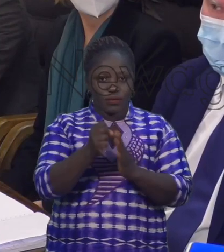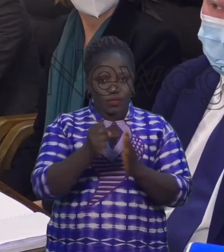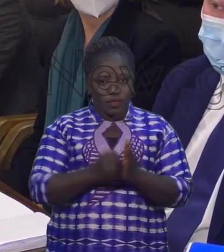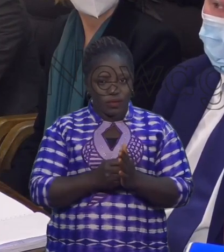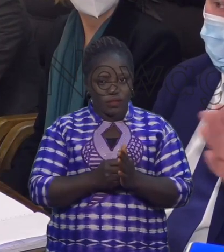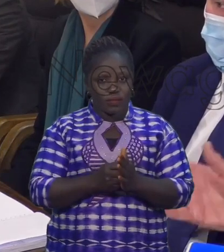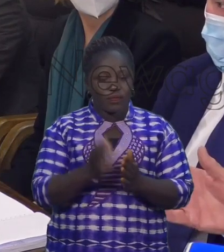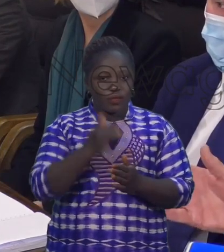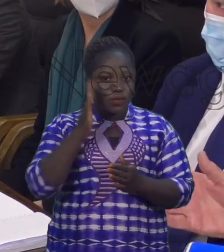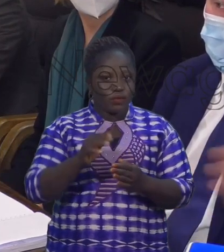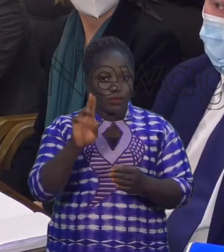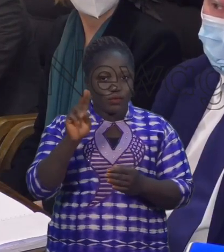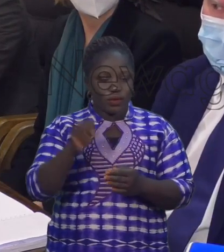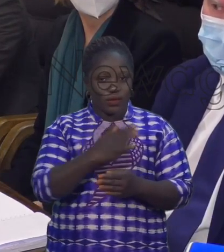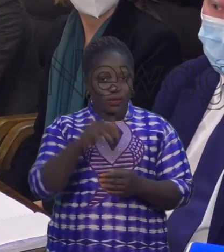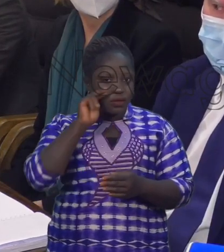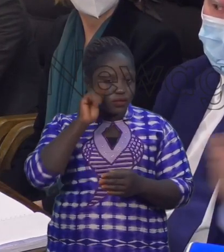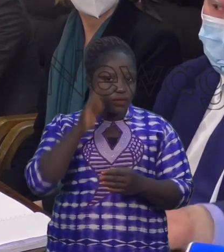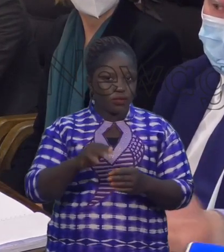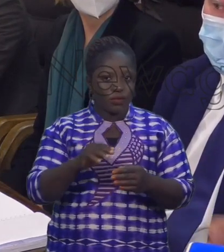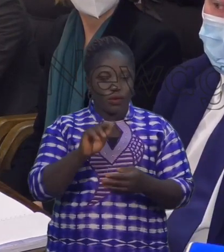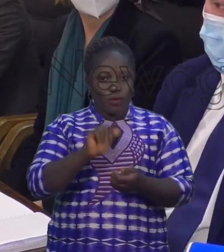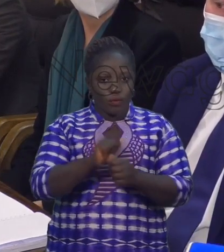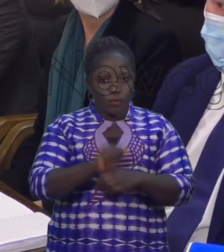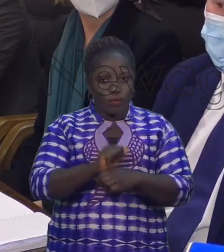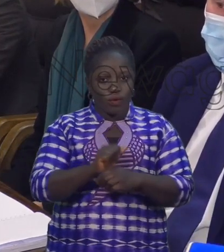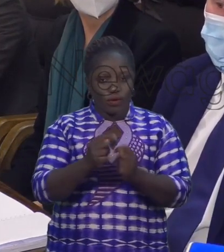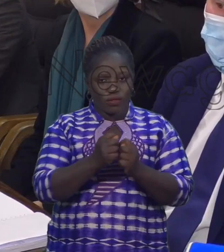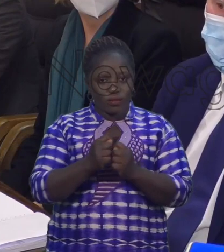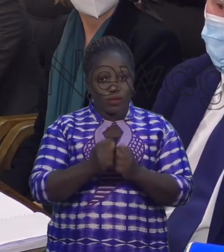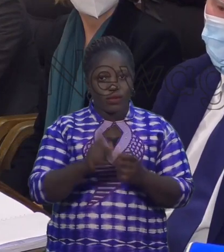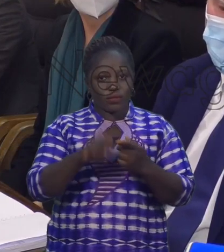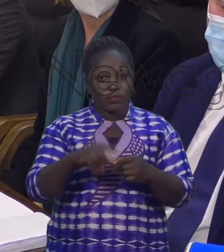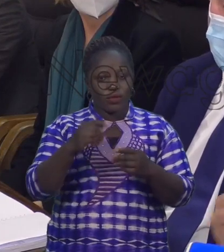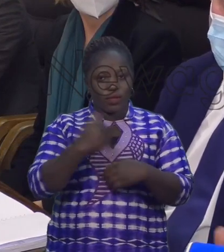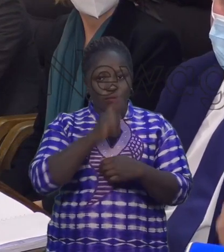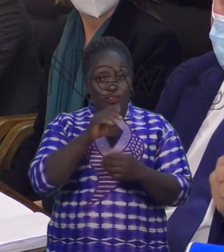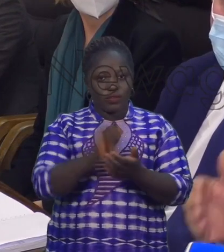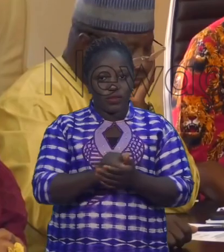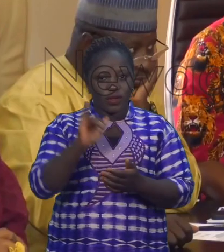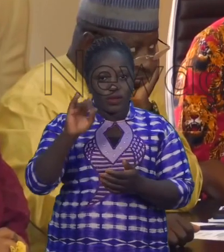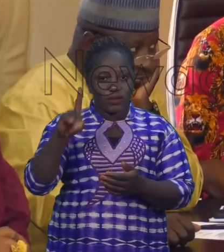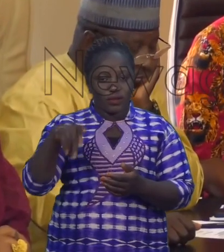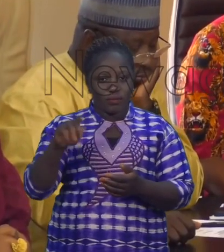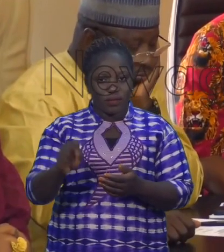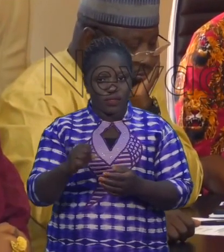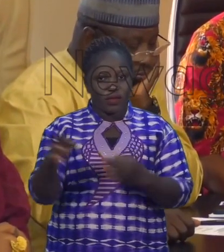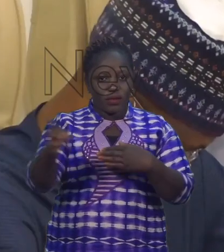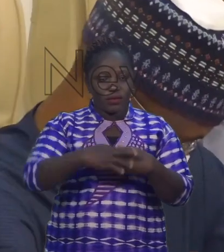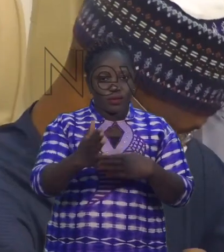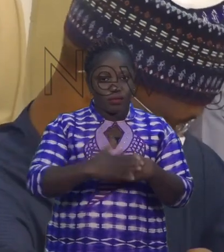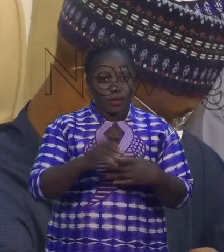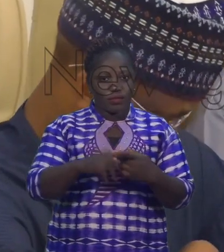and Nigeria will go into a partnership in the medium and long term that will aid the successful return of IDPs to their homes in